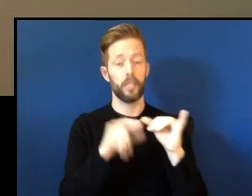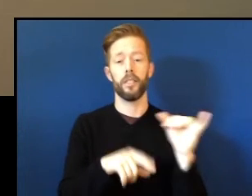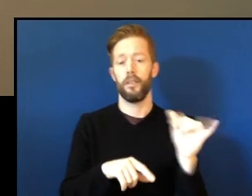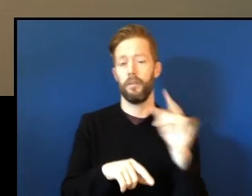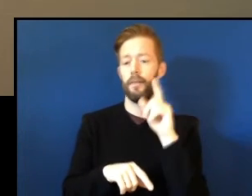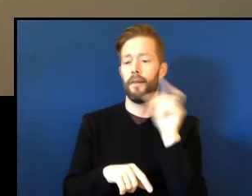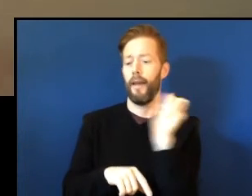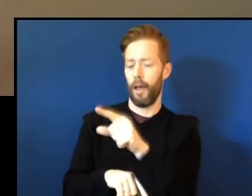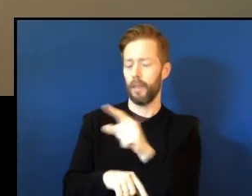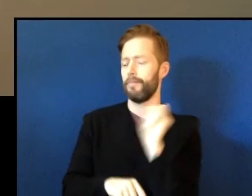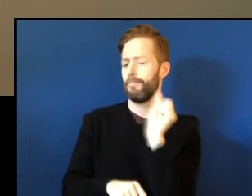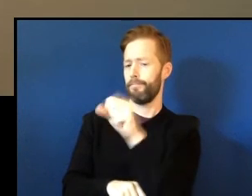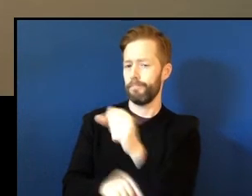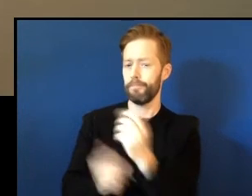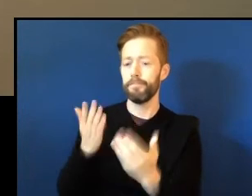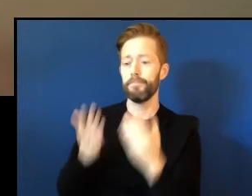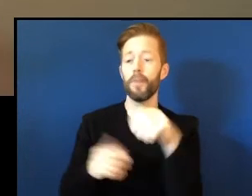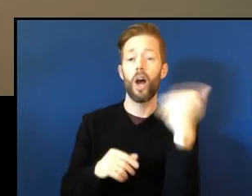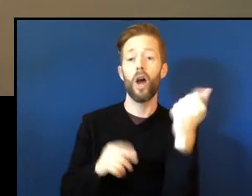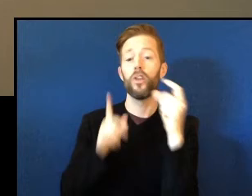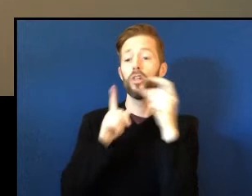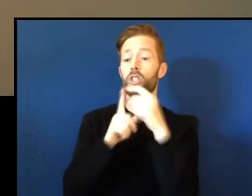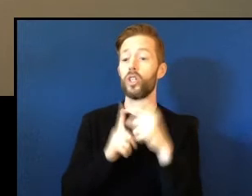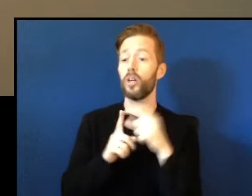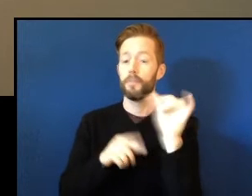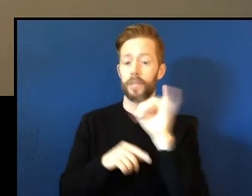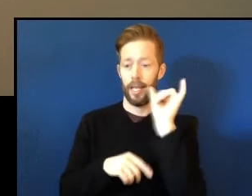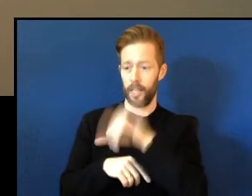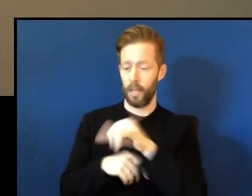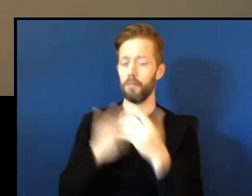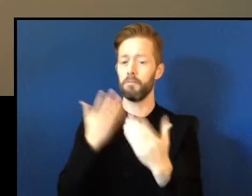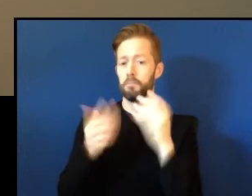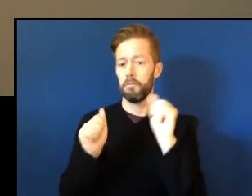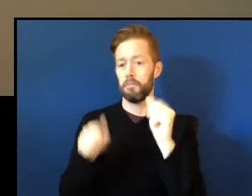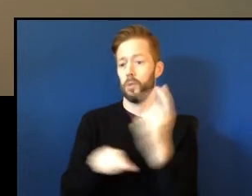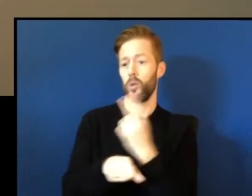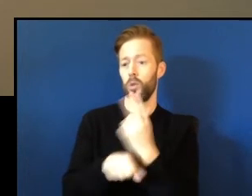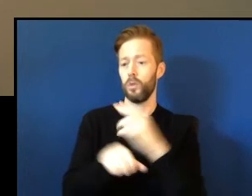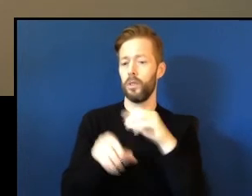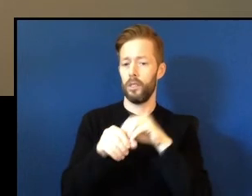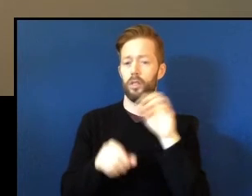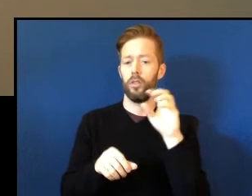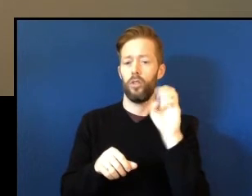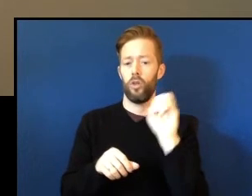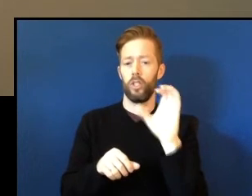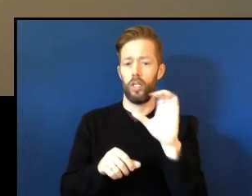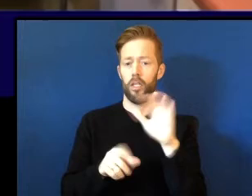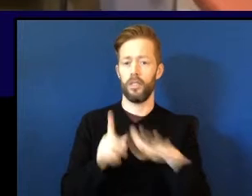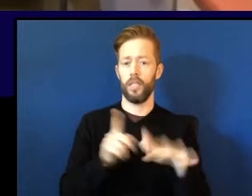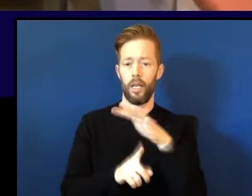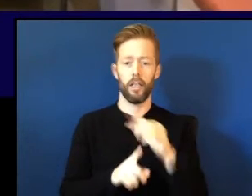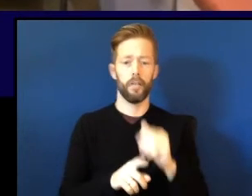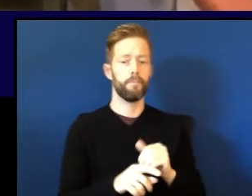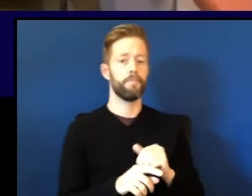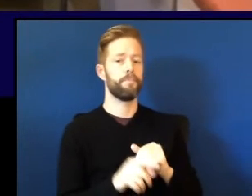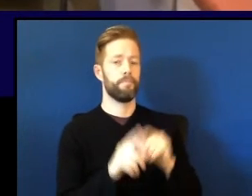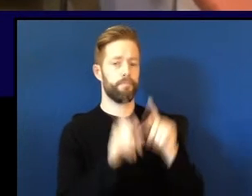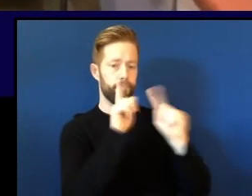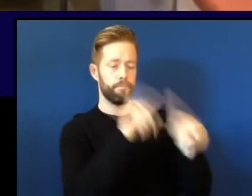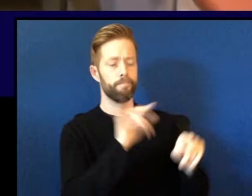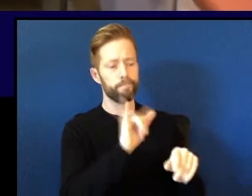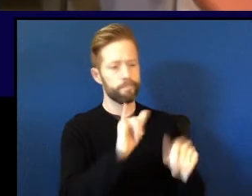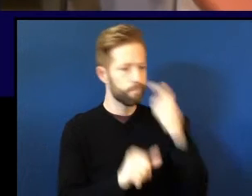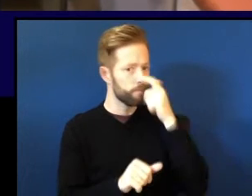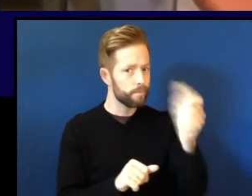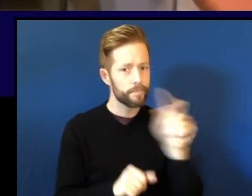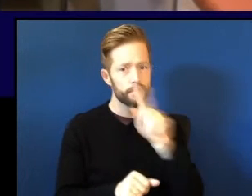think so. And so maybe perhaps other terms like that you might want to use in early childhood settings. Ooh, interesting question.